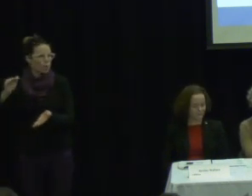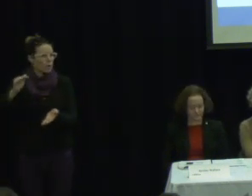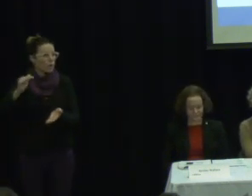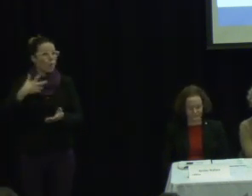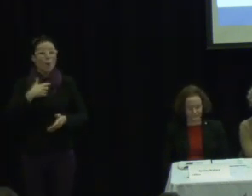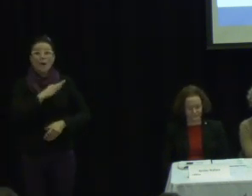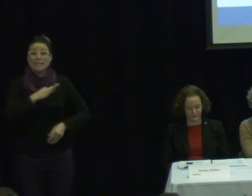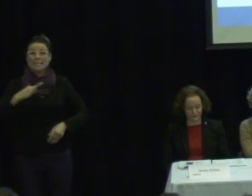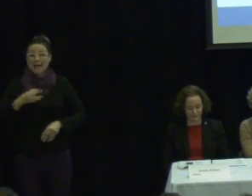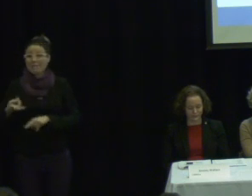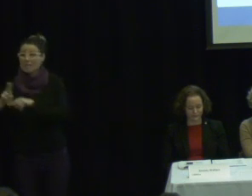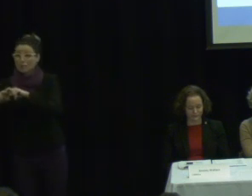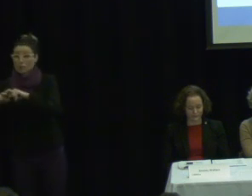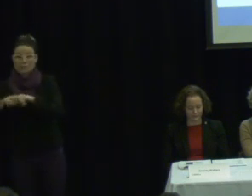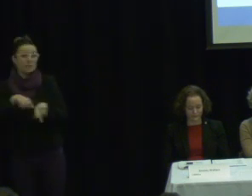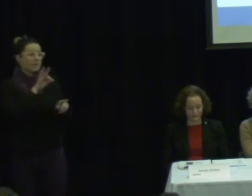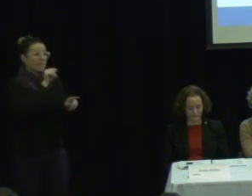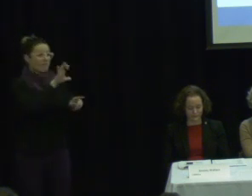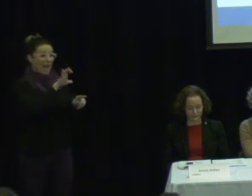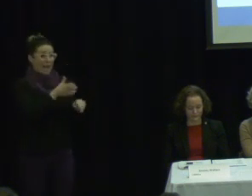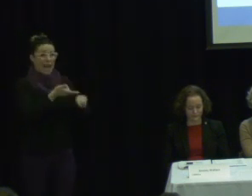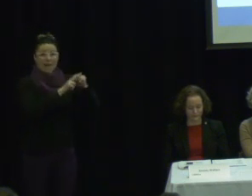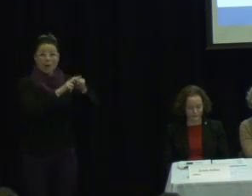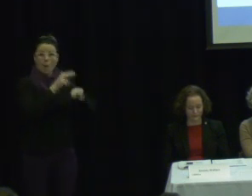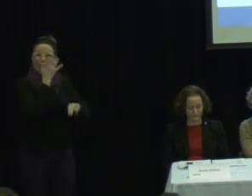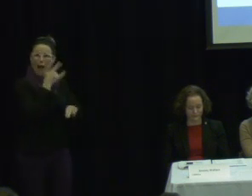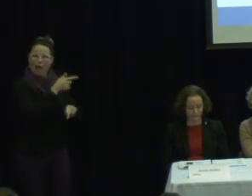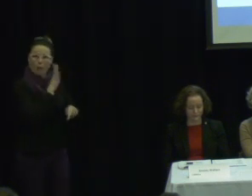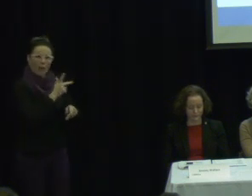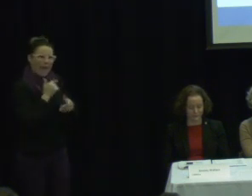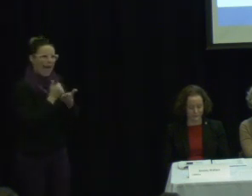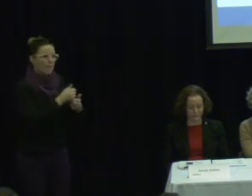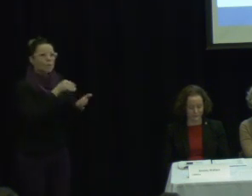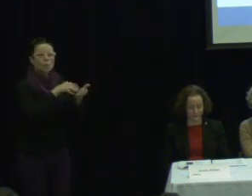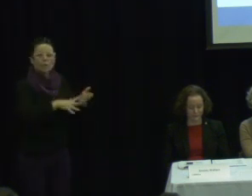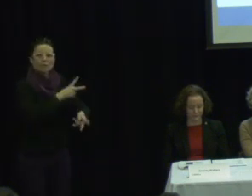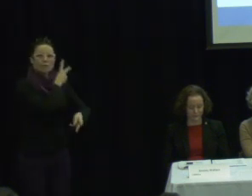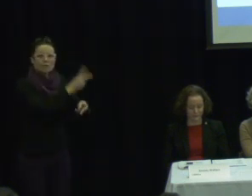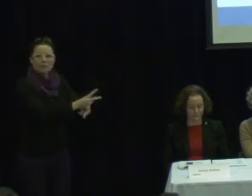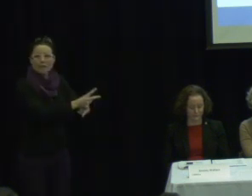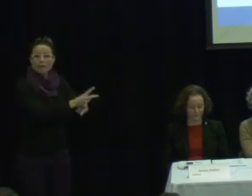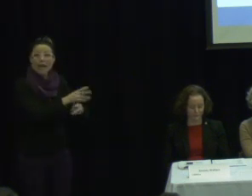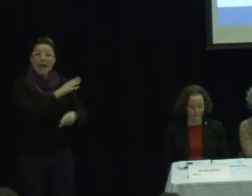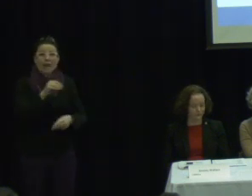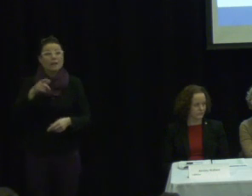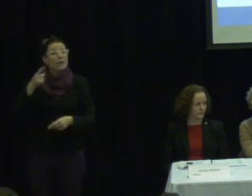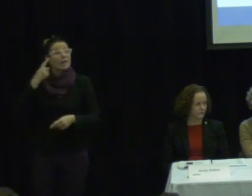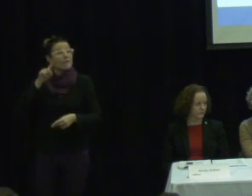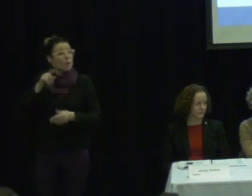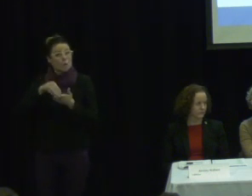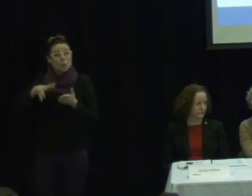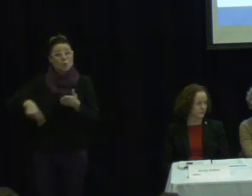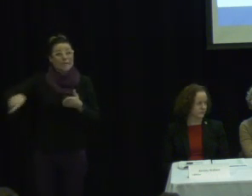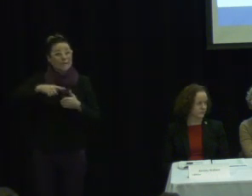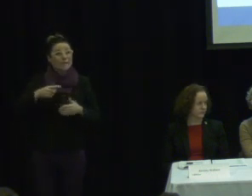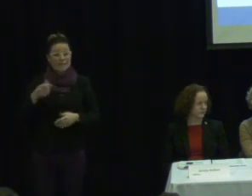up. Now, the other investment is around students. $16 million have gone into scholarships since